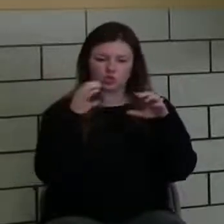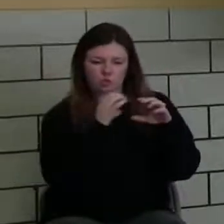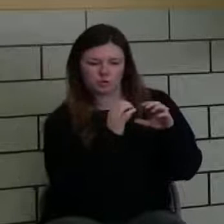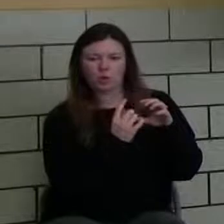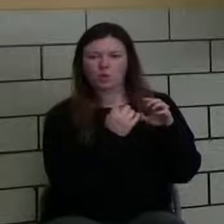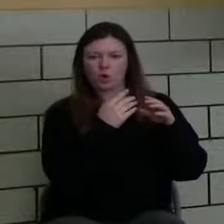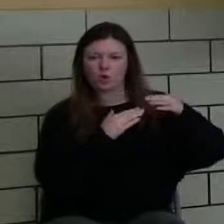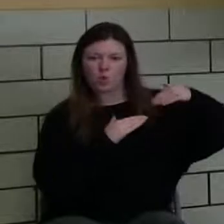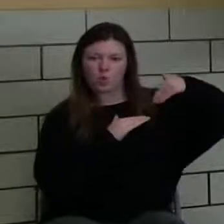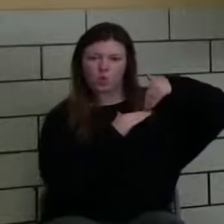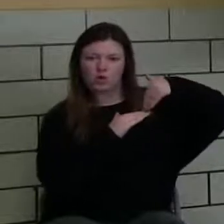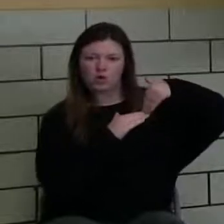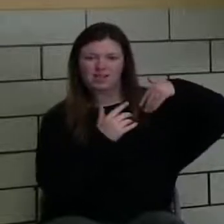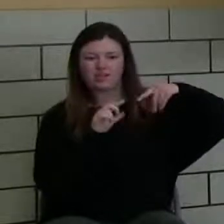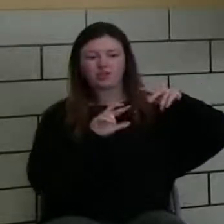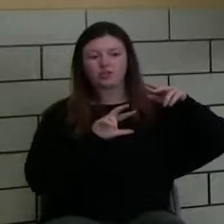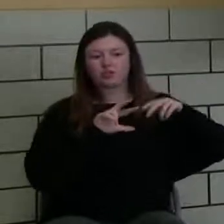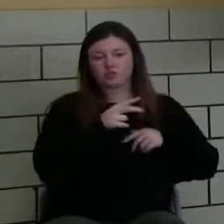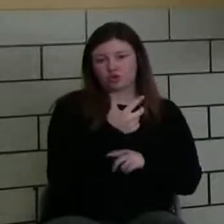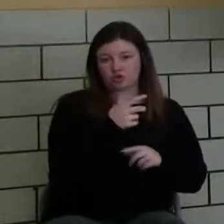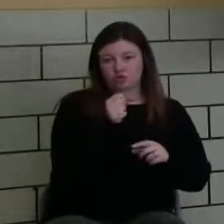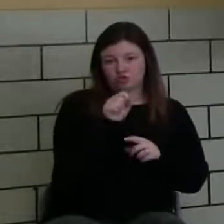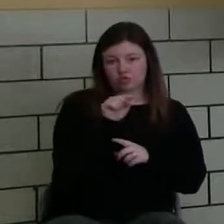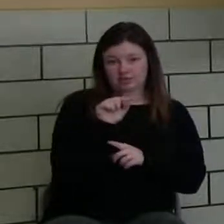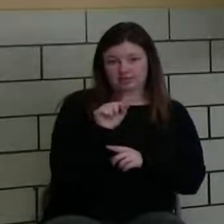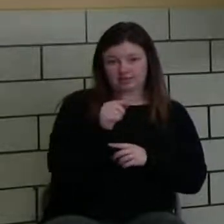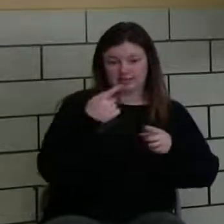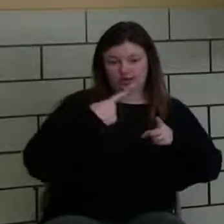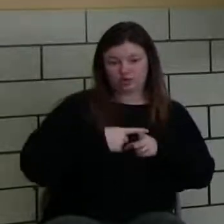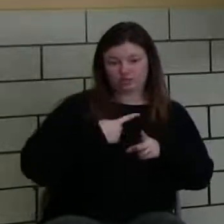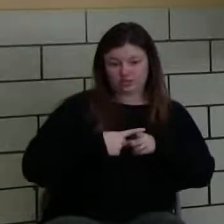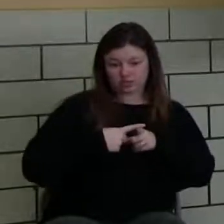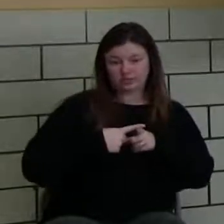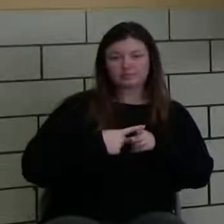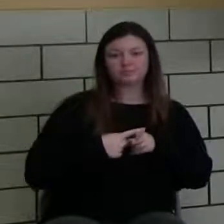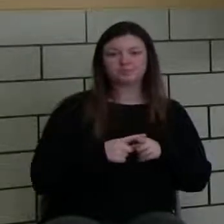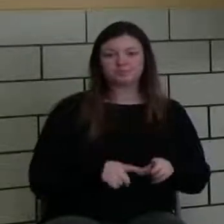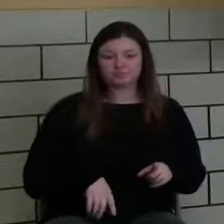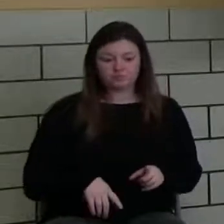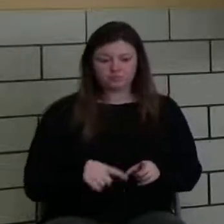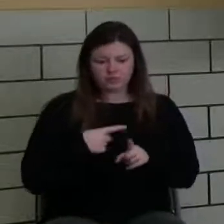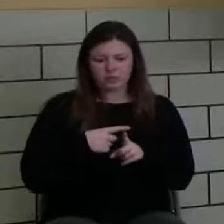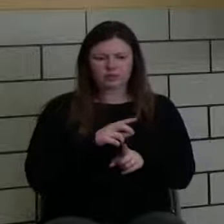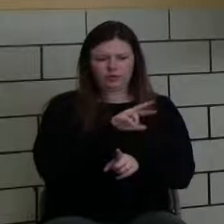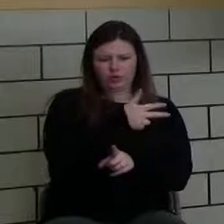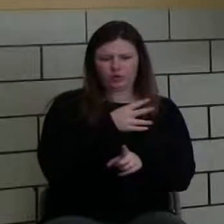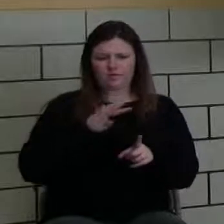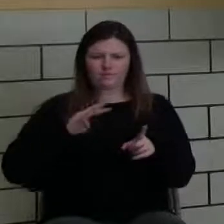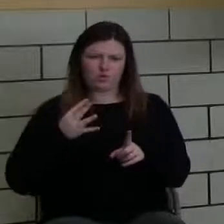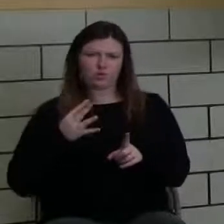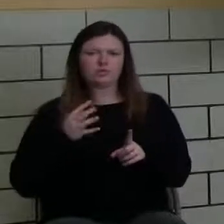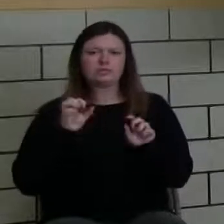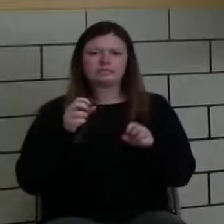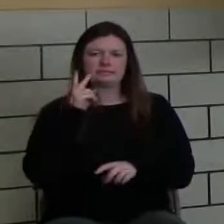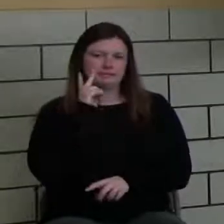the 3rd Street intersection right here. And so the block between 3rd and 4th, you kind of see right here.